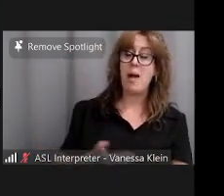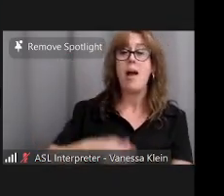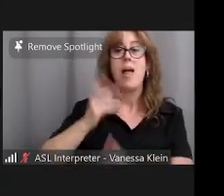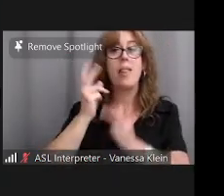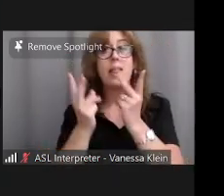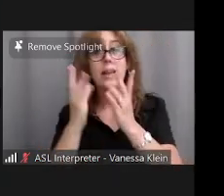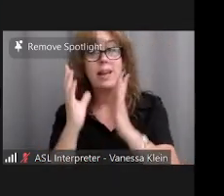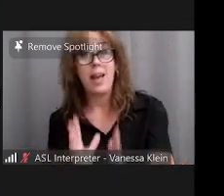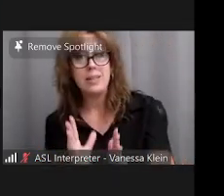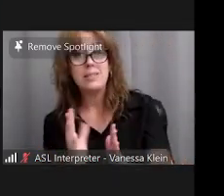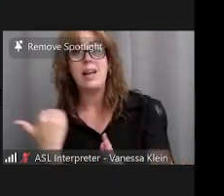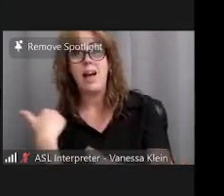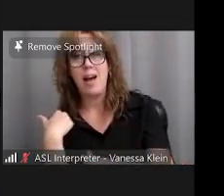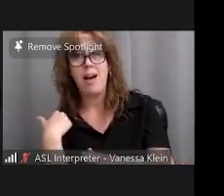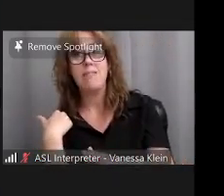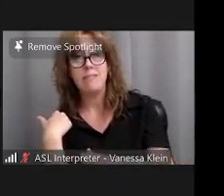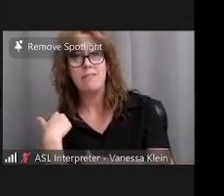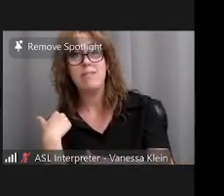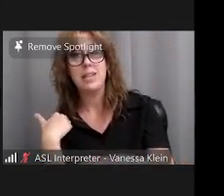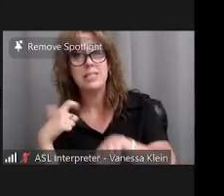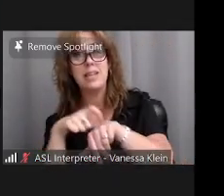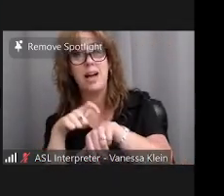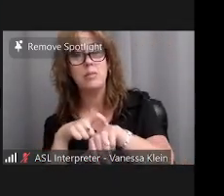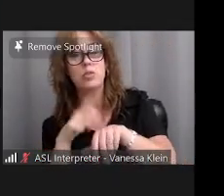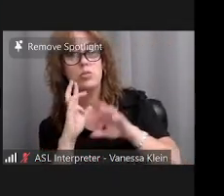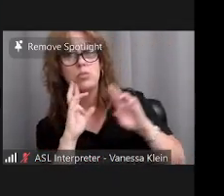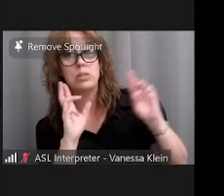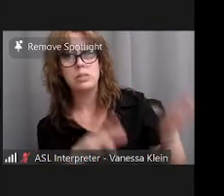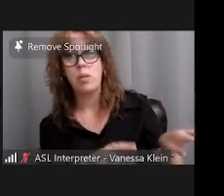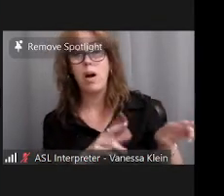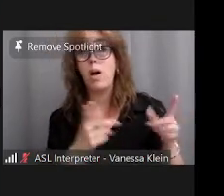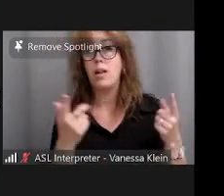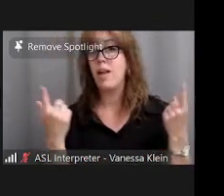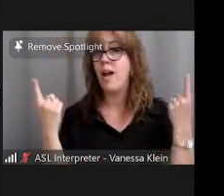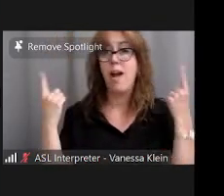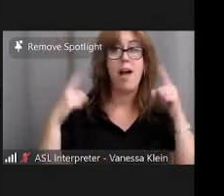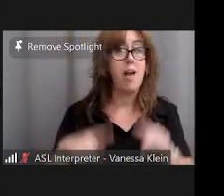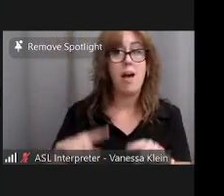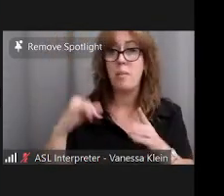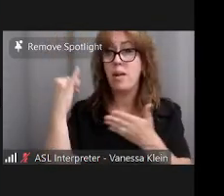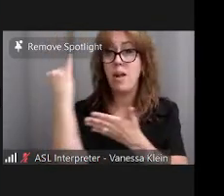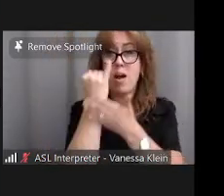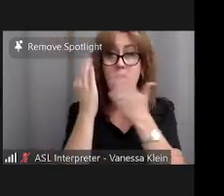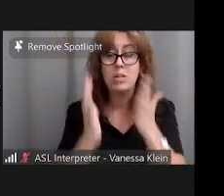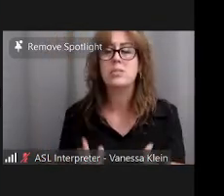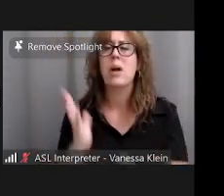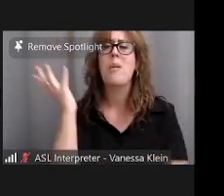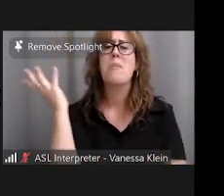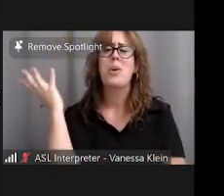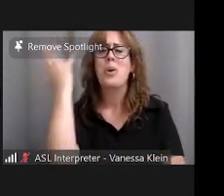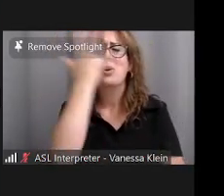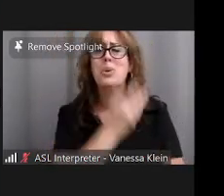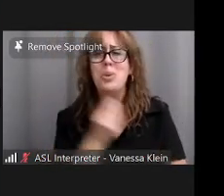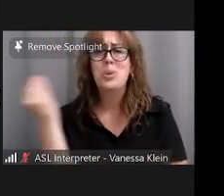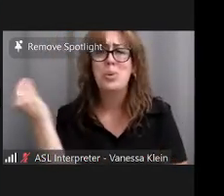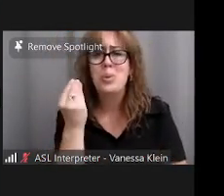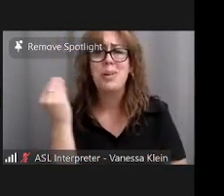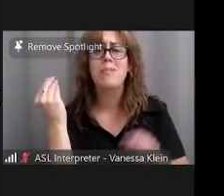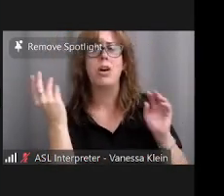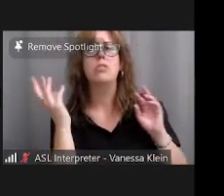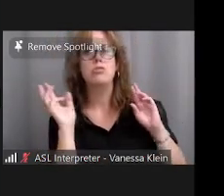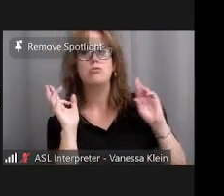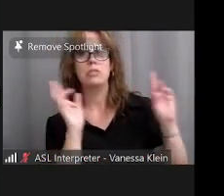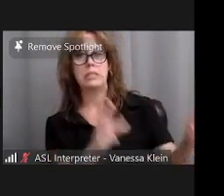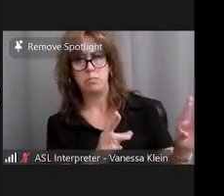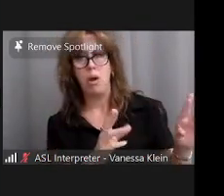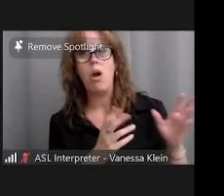And what we find with our artists is that they bring the most beautiful responses into the room.